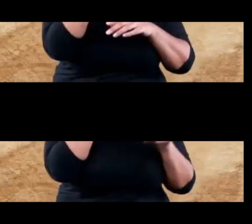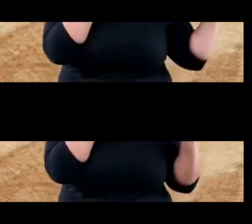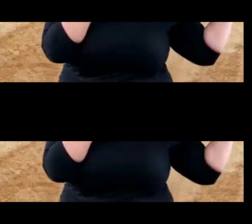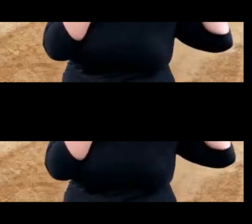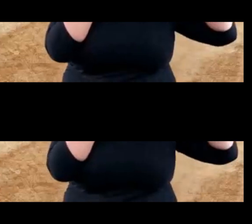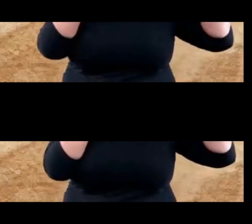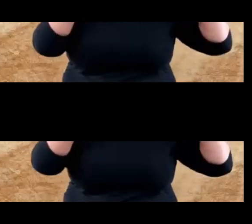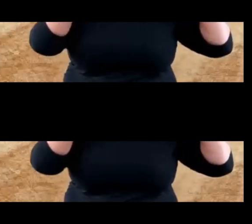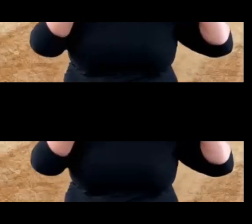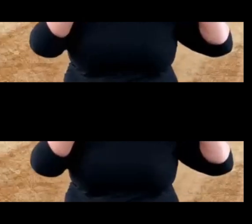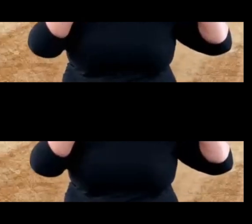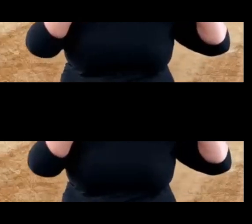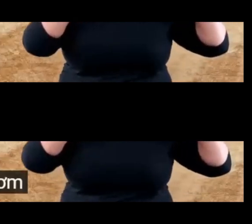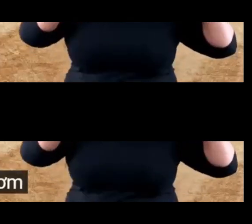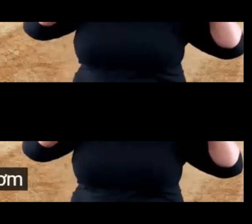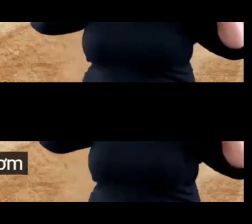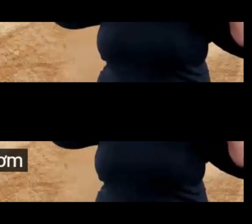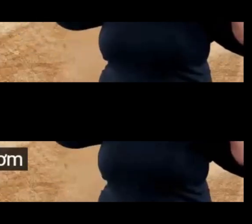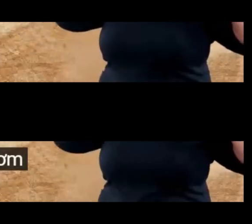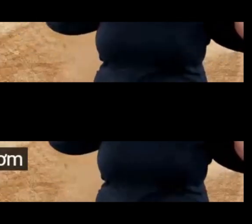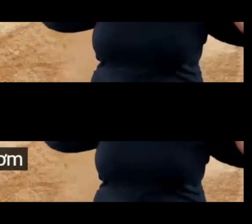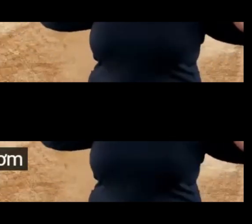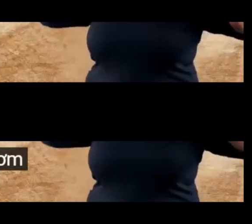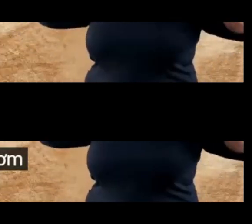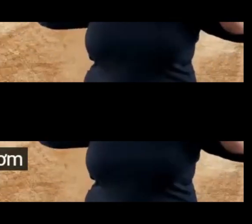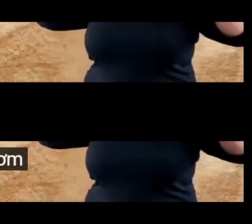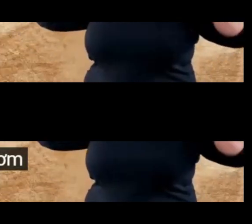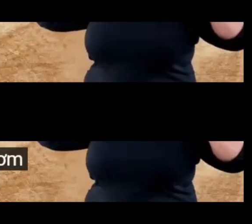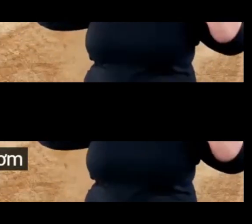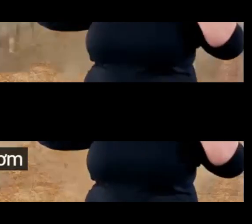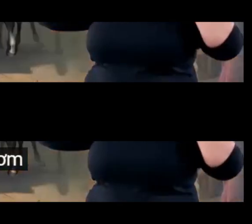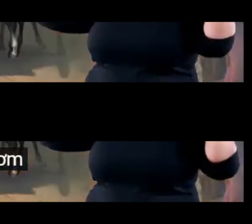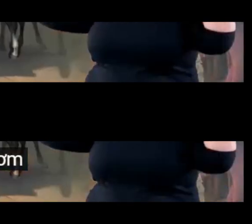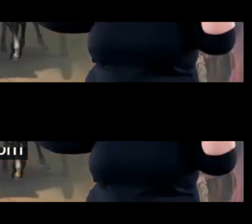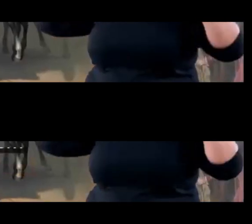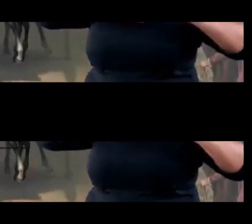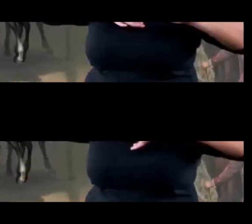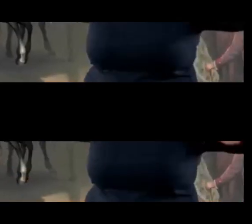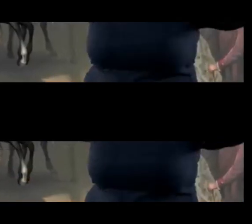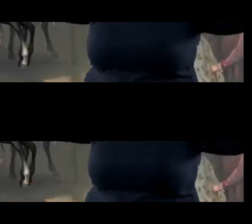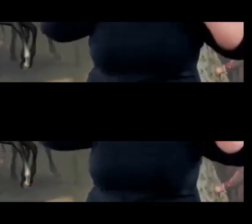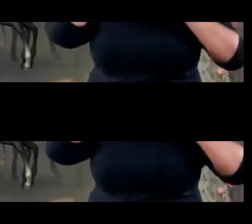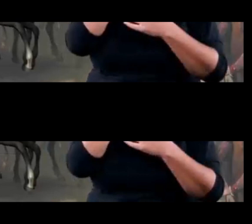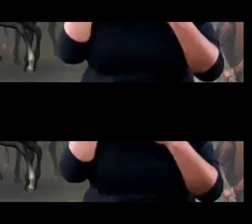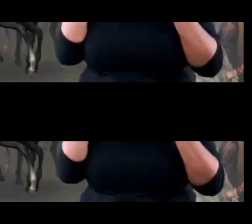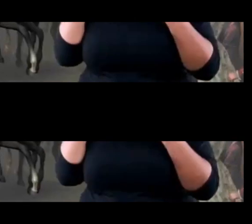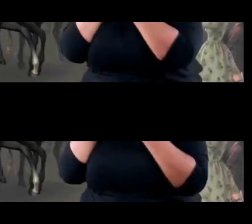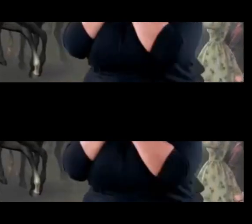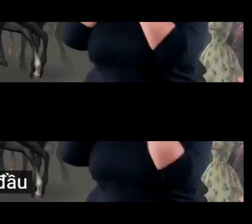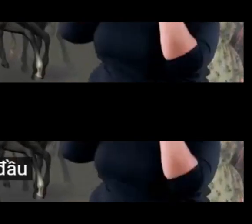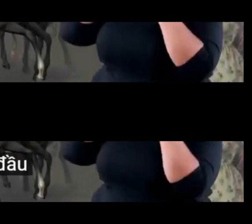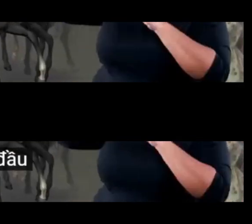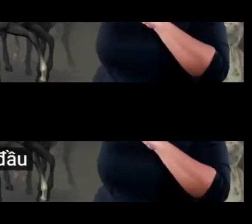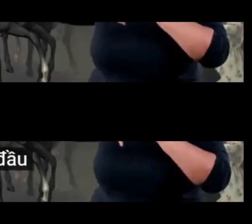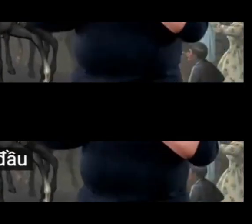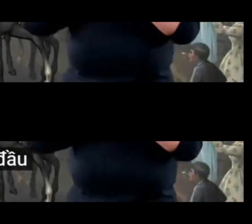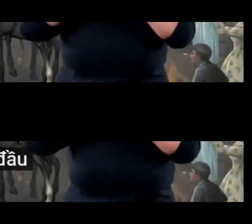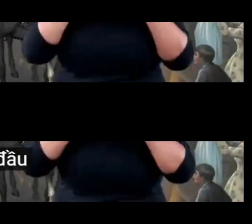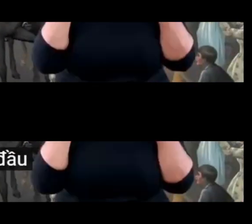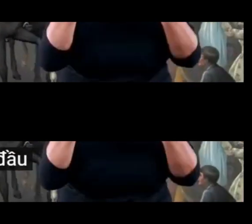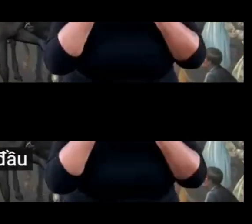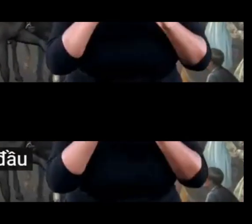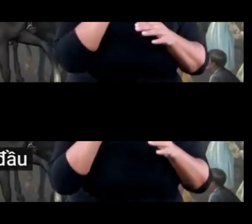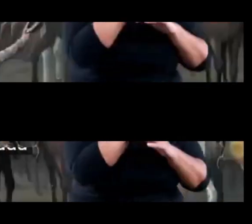Intolerable Acts were the last straw for the American colonists. They wanted to be free from Britain's rule and start their own